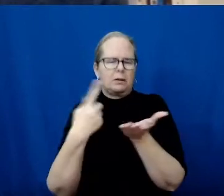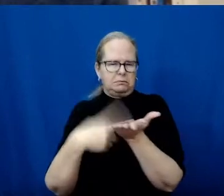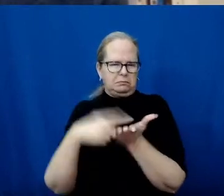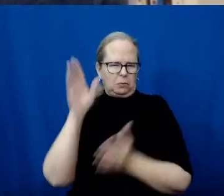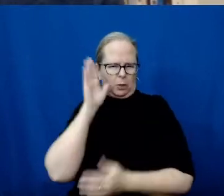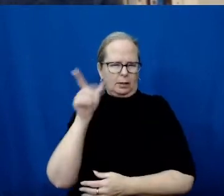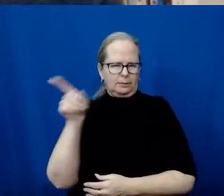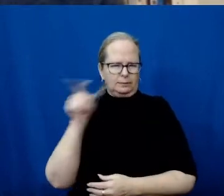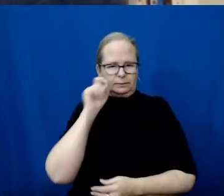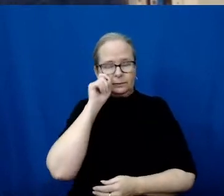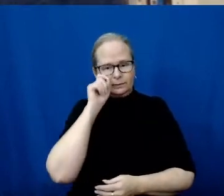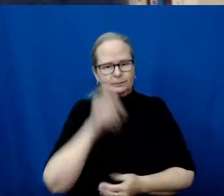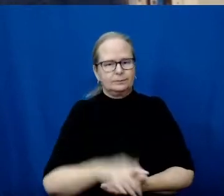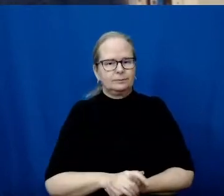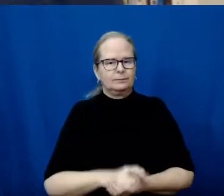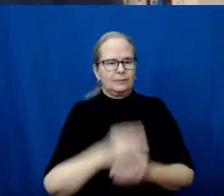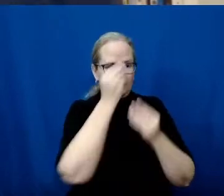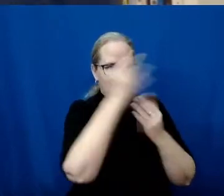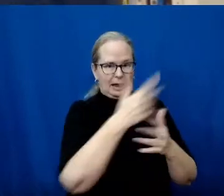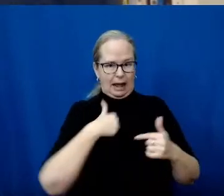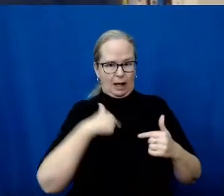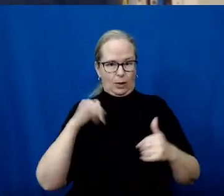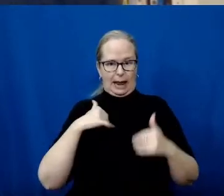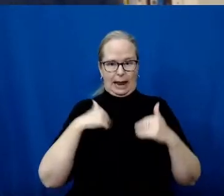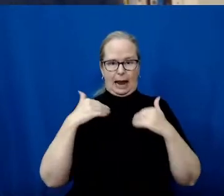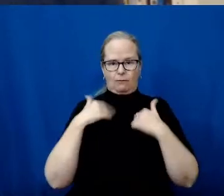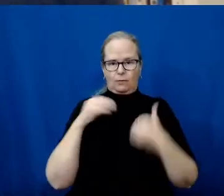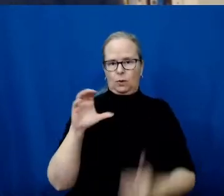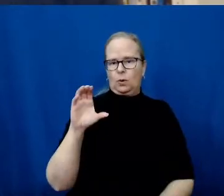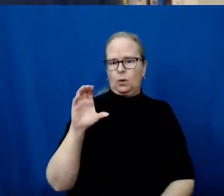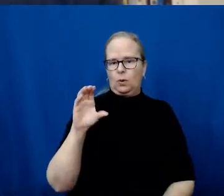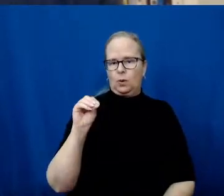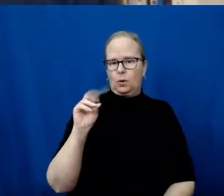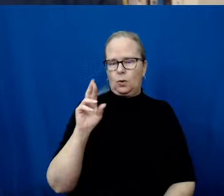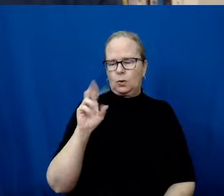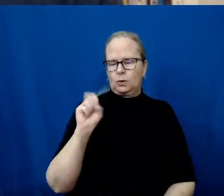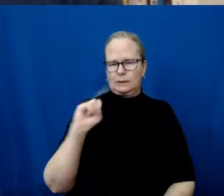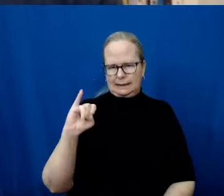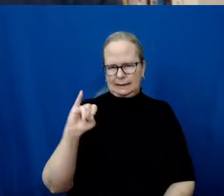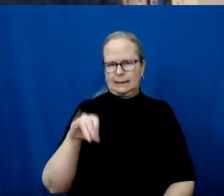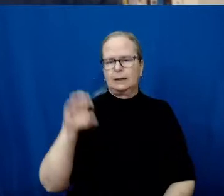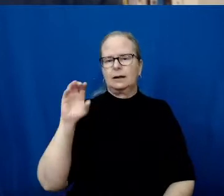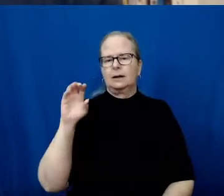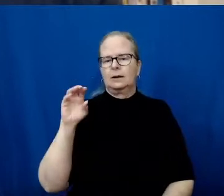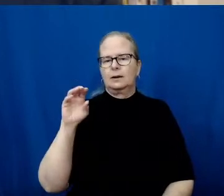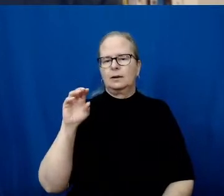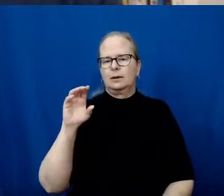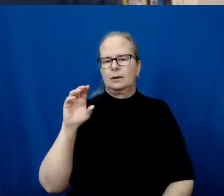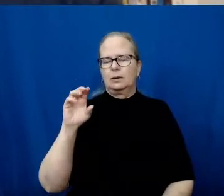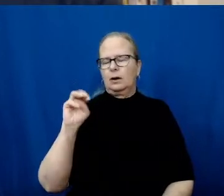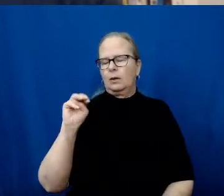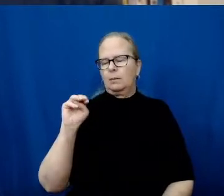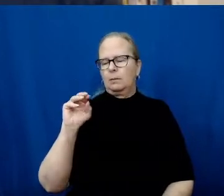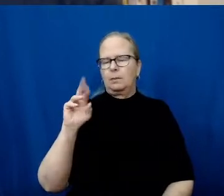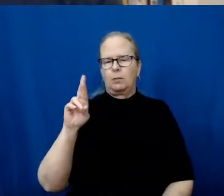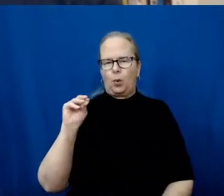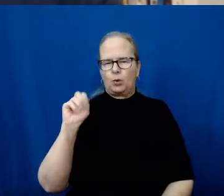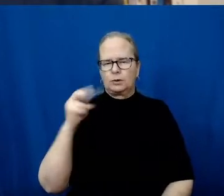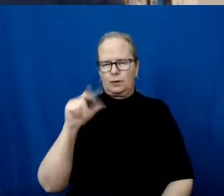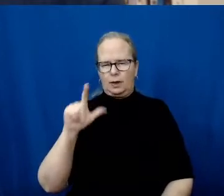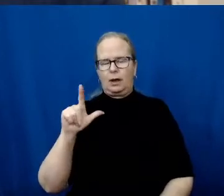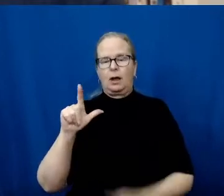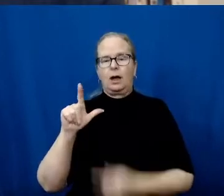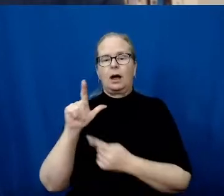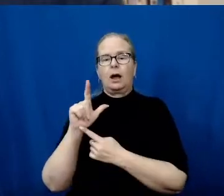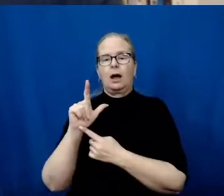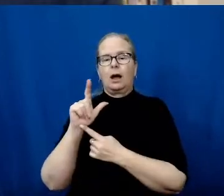home, and I don't know when I became an aerosol fangirl, but I